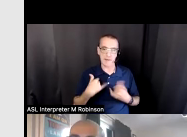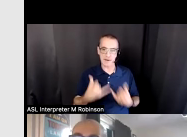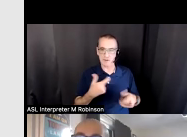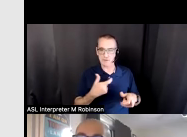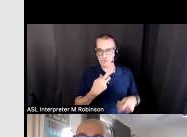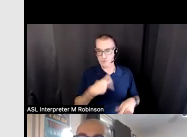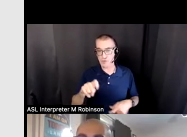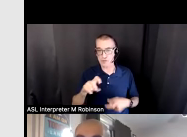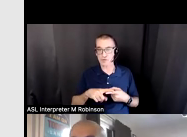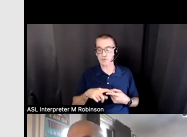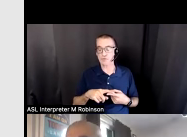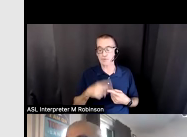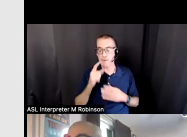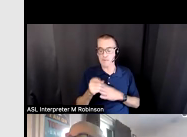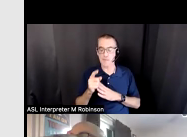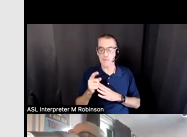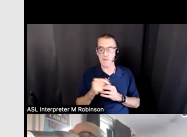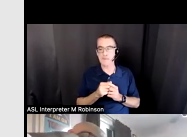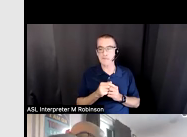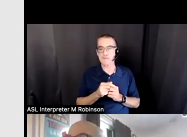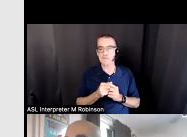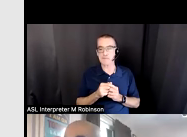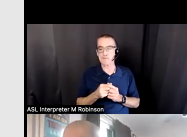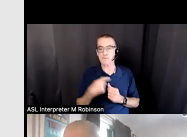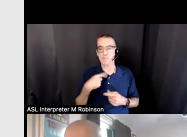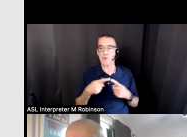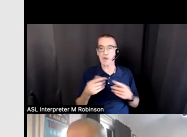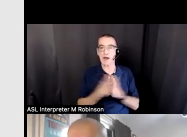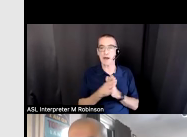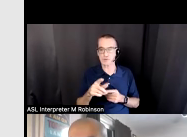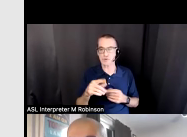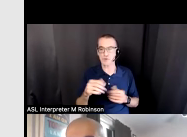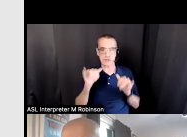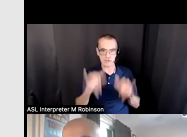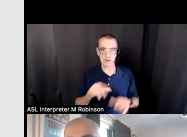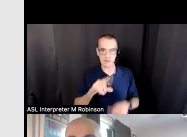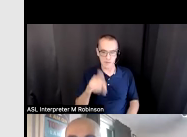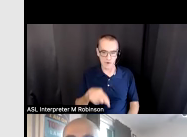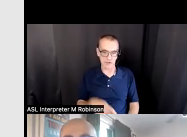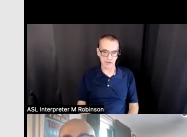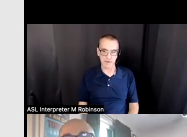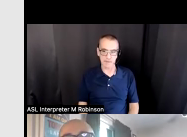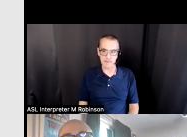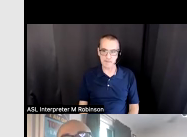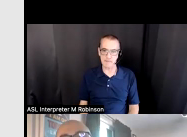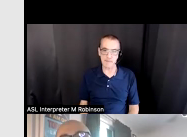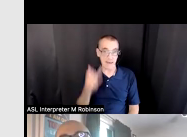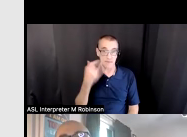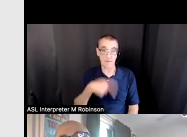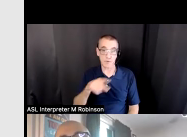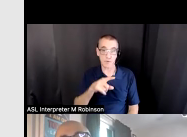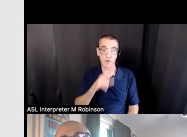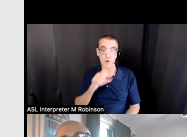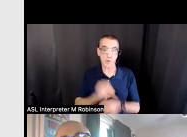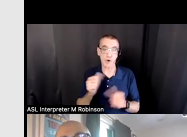for a second, and I'm gonna ask you all with the same questions. If you all are working